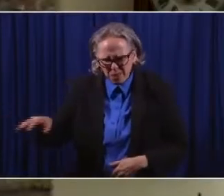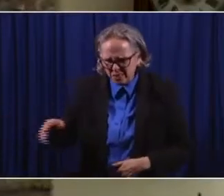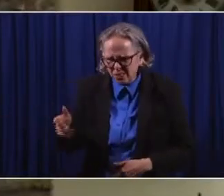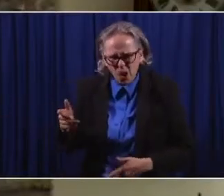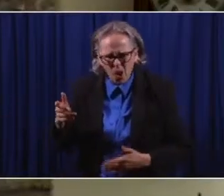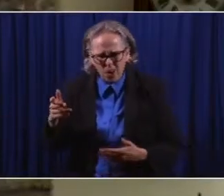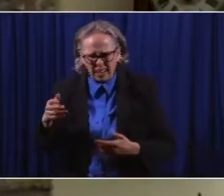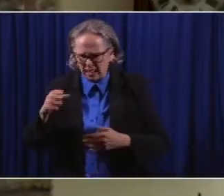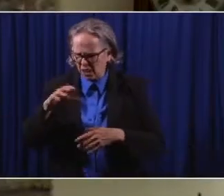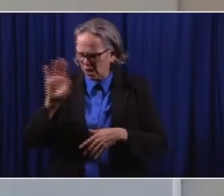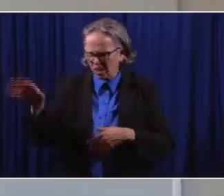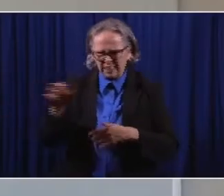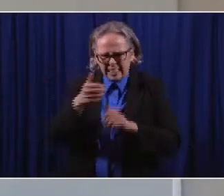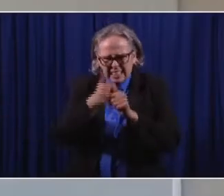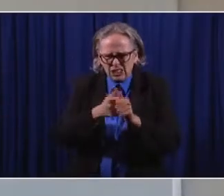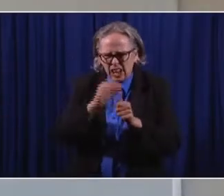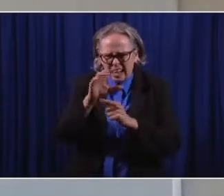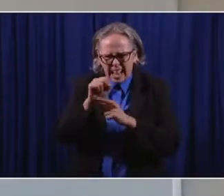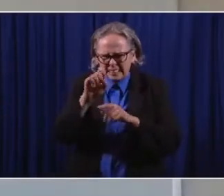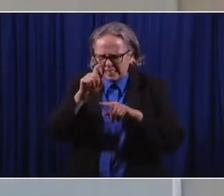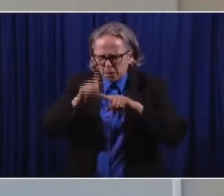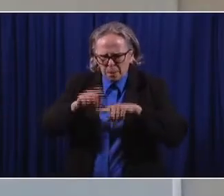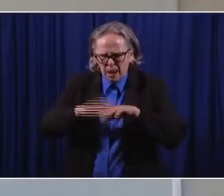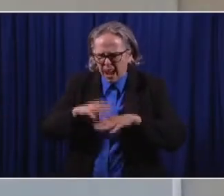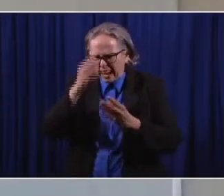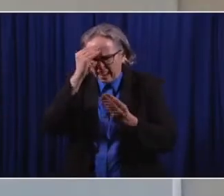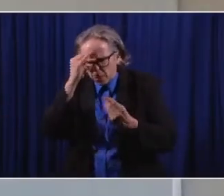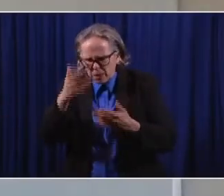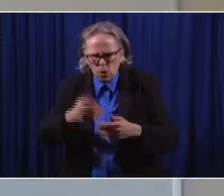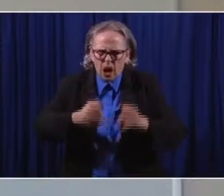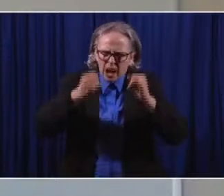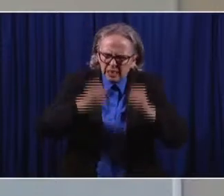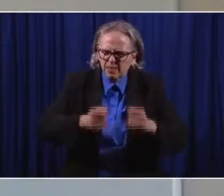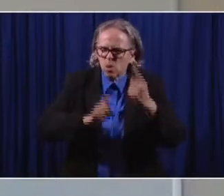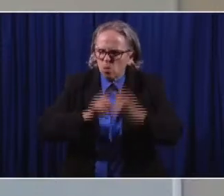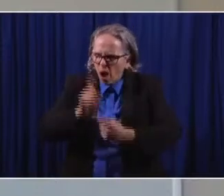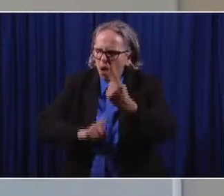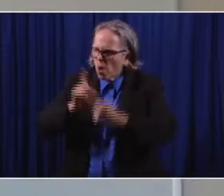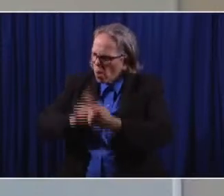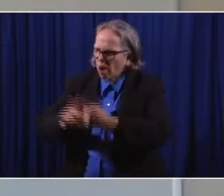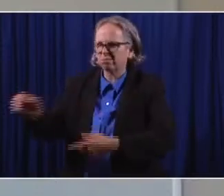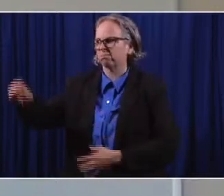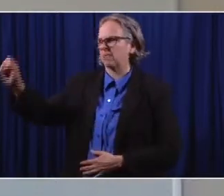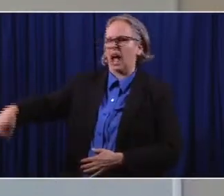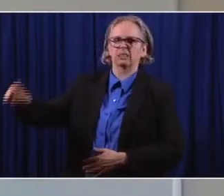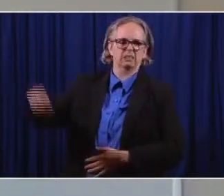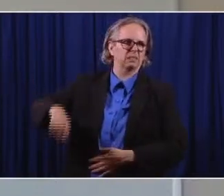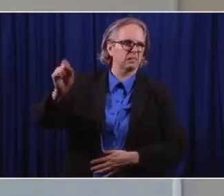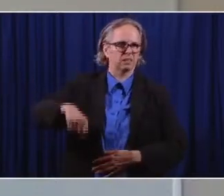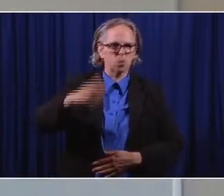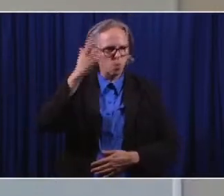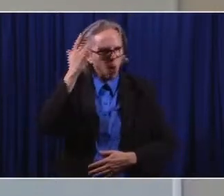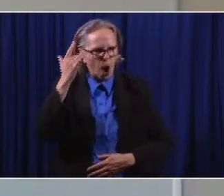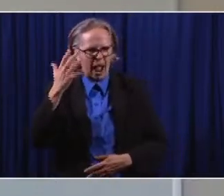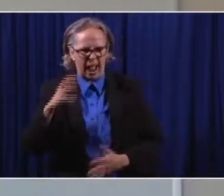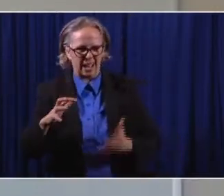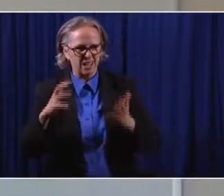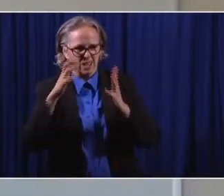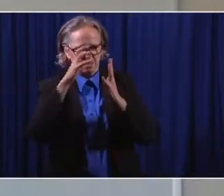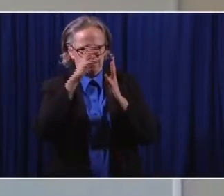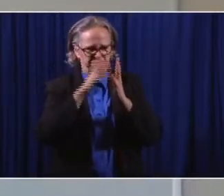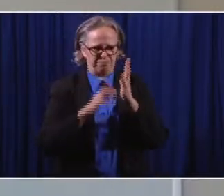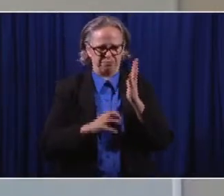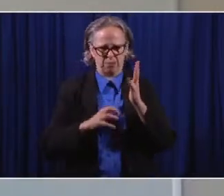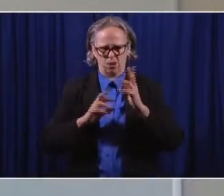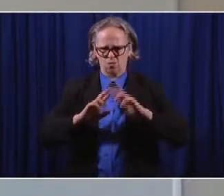guess. Exactly. And that's why it's tough to come up with some written protocol, some very black and white directions. We've tried that